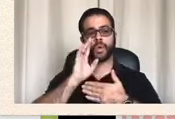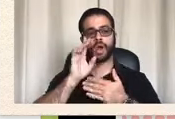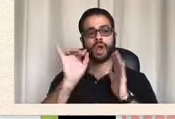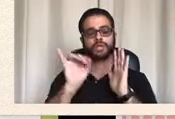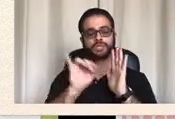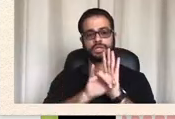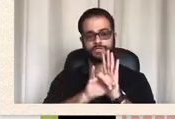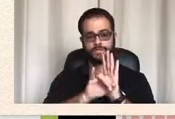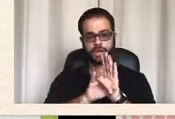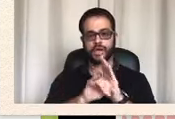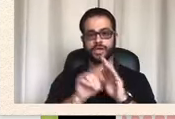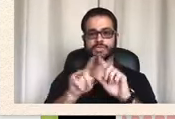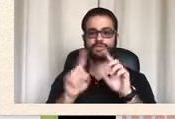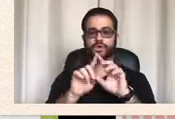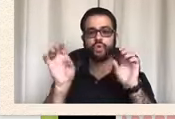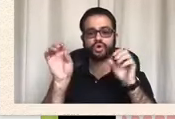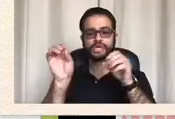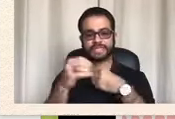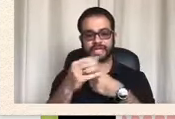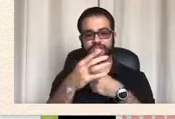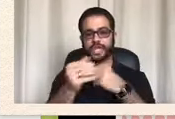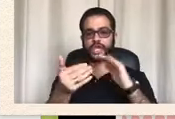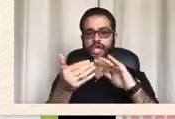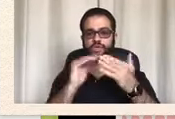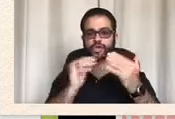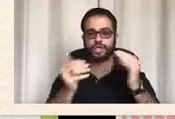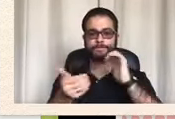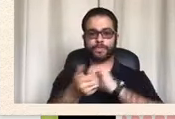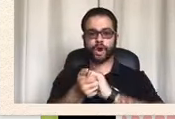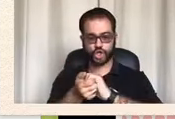organizations and community partners that can help you.